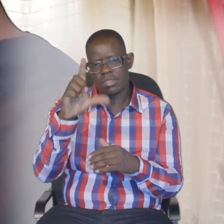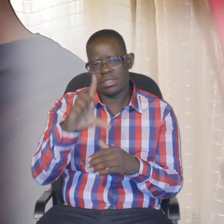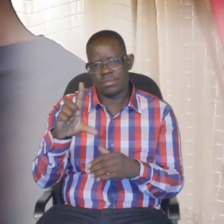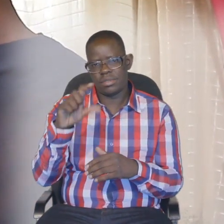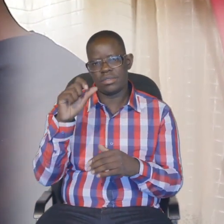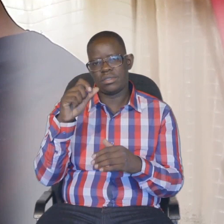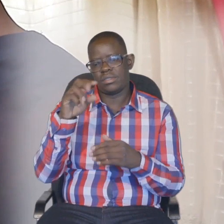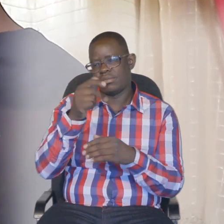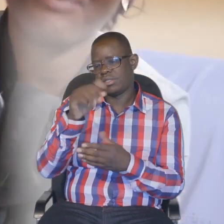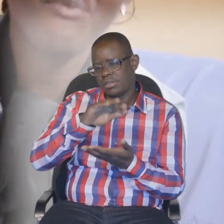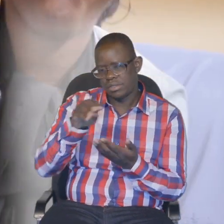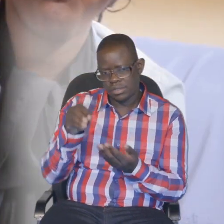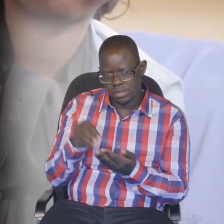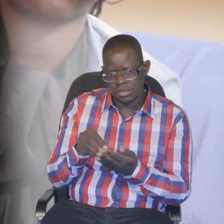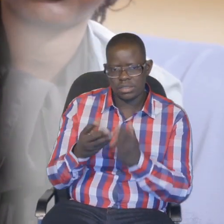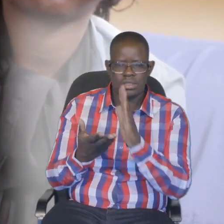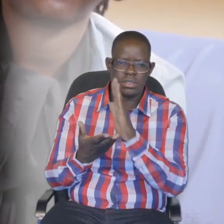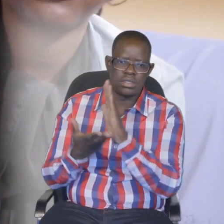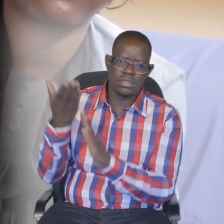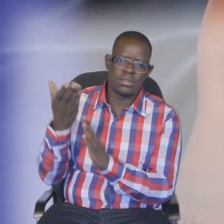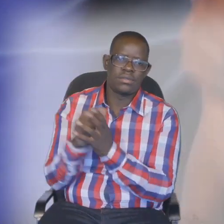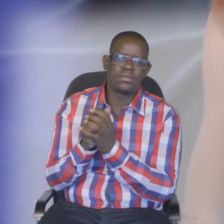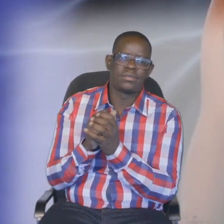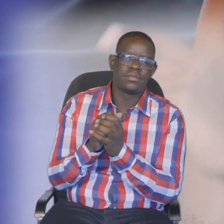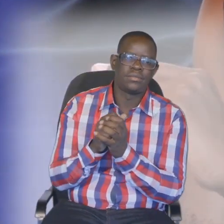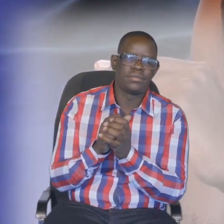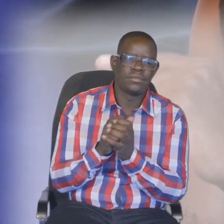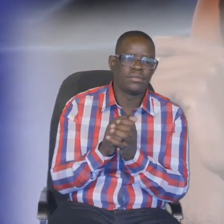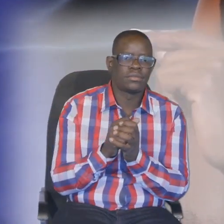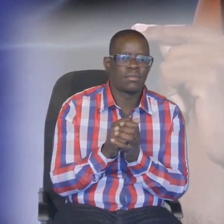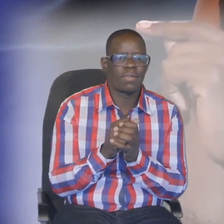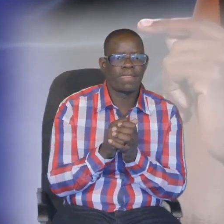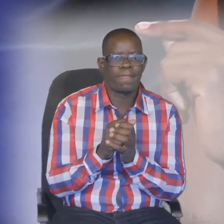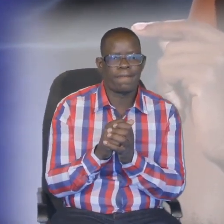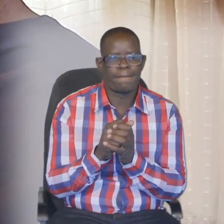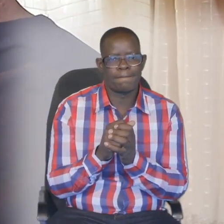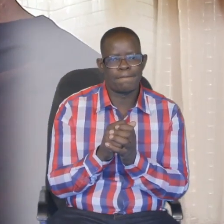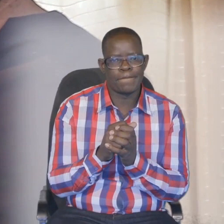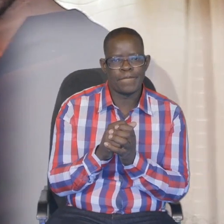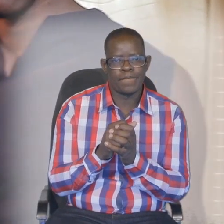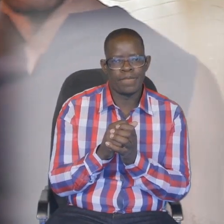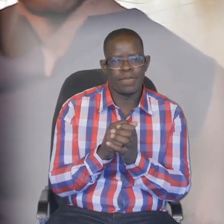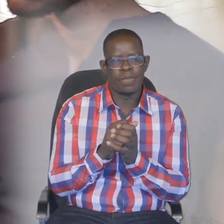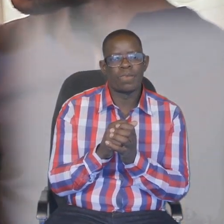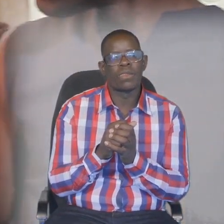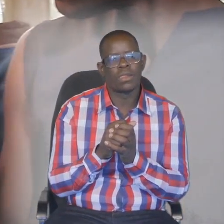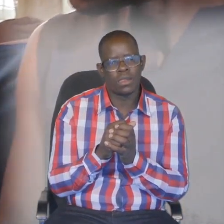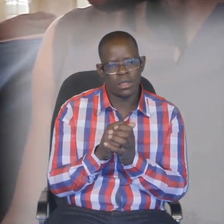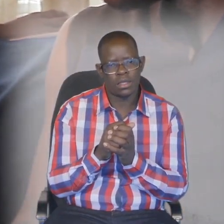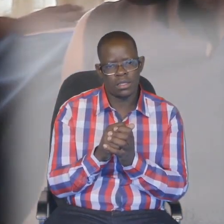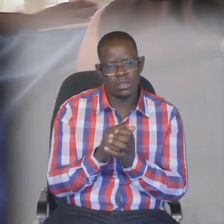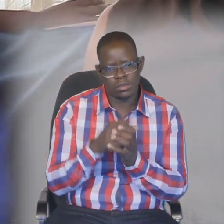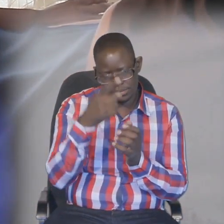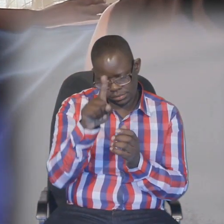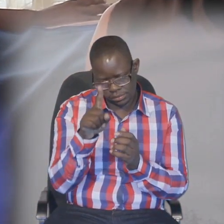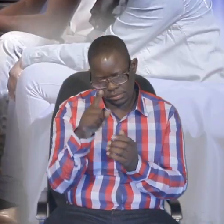liabilities, and income, increases on the credit side and decreases on the debit side. Well, that's a